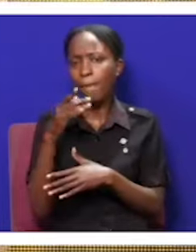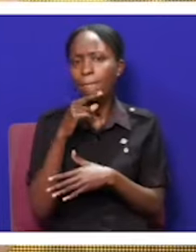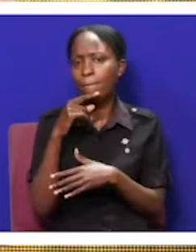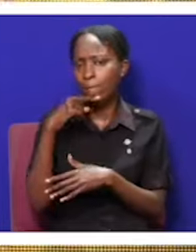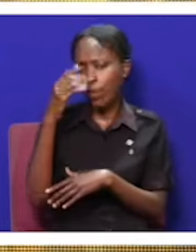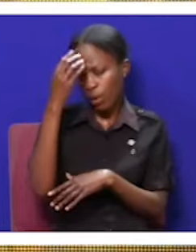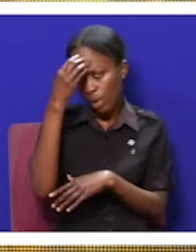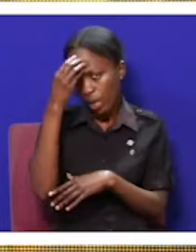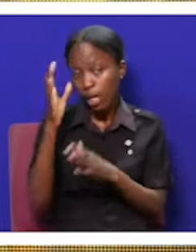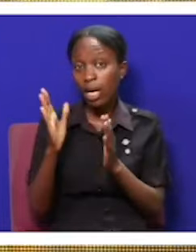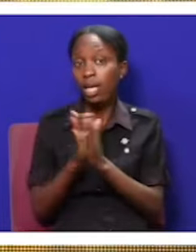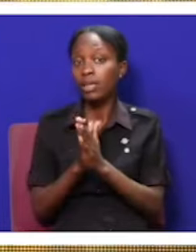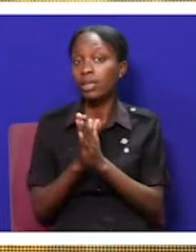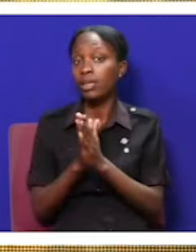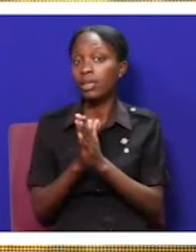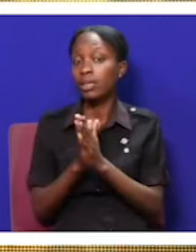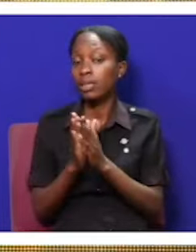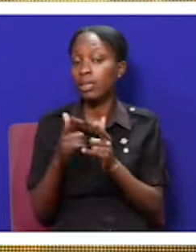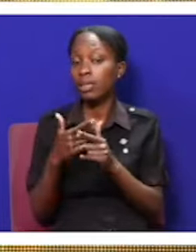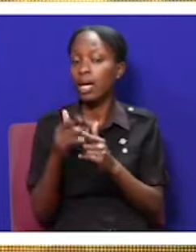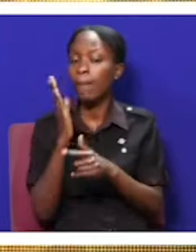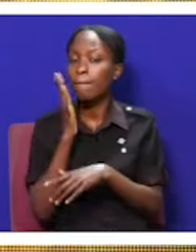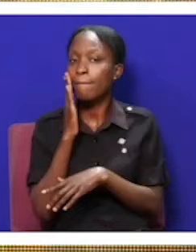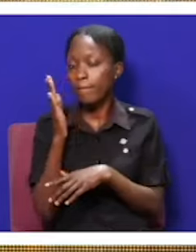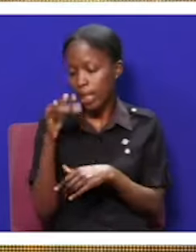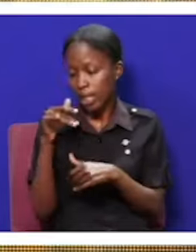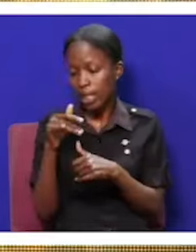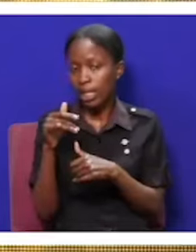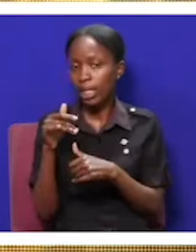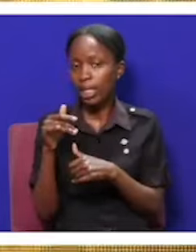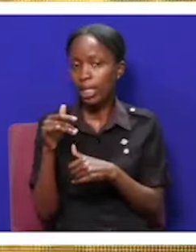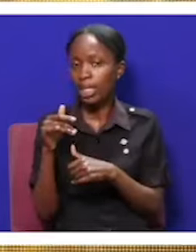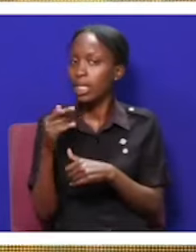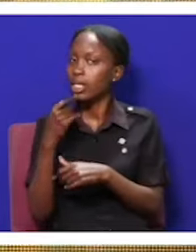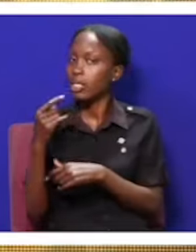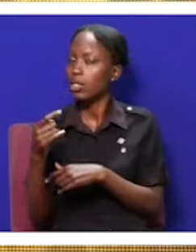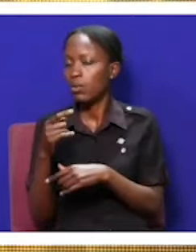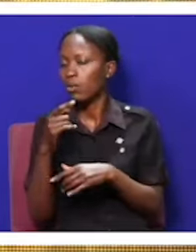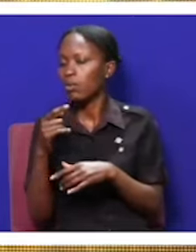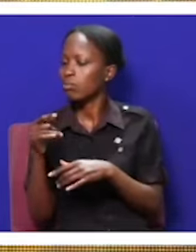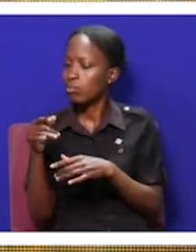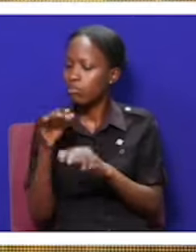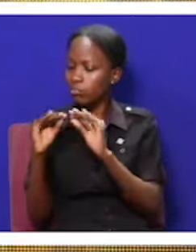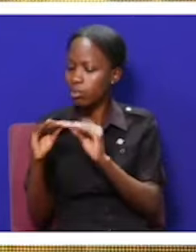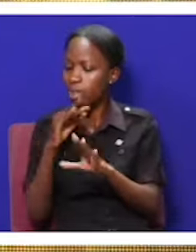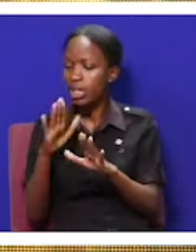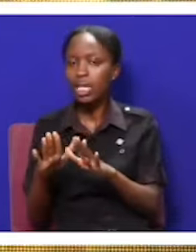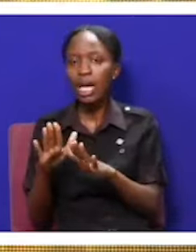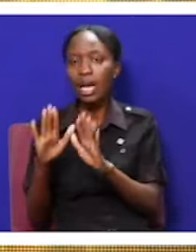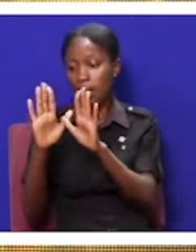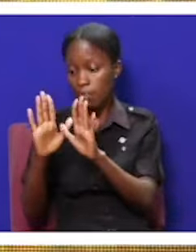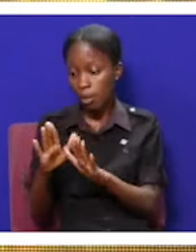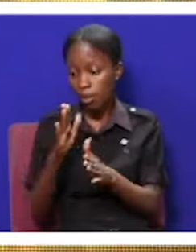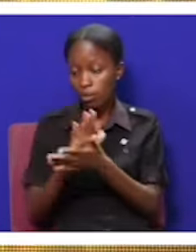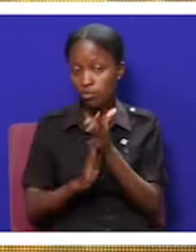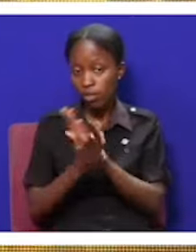and his mother reminded him on the importance of forgiving others. And actually, this is the